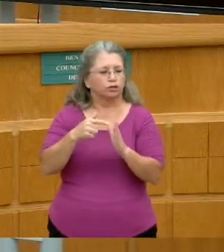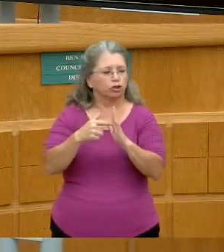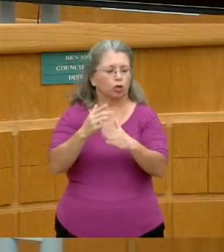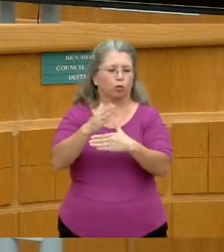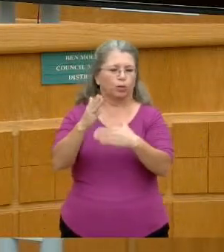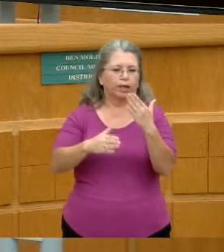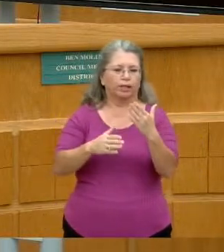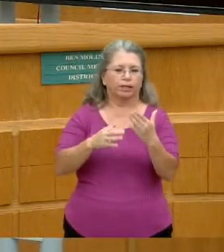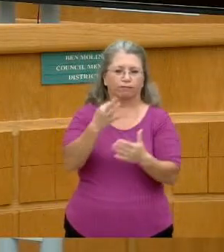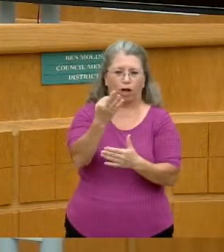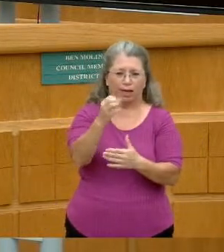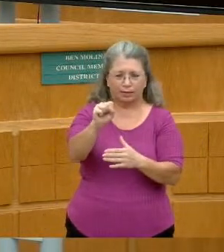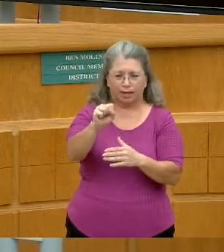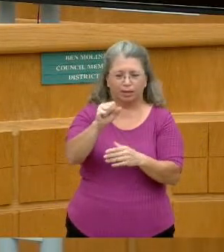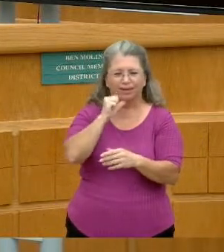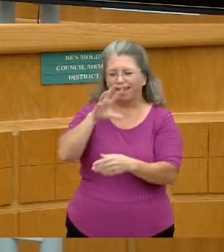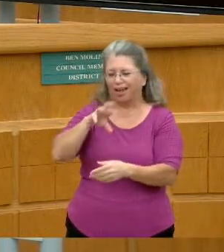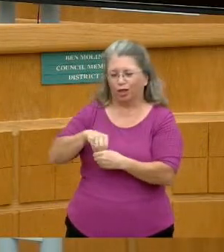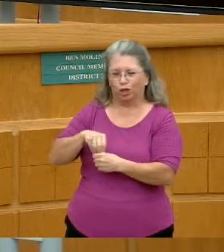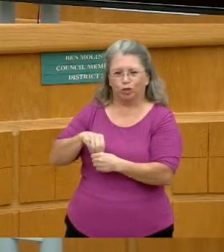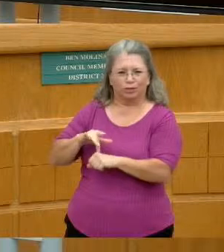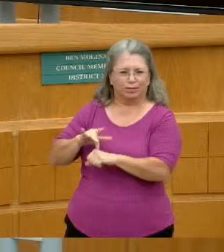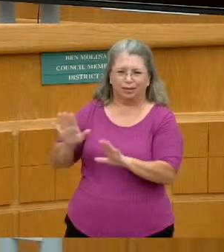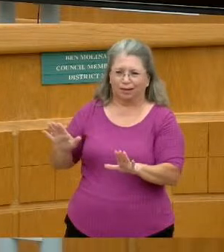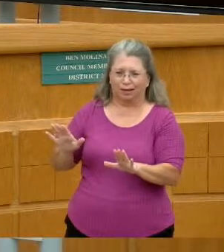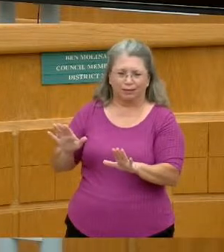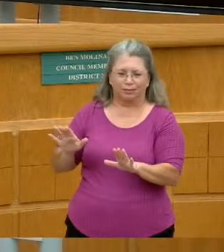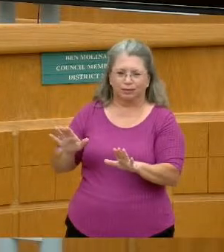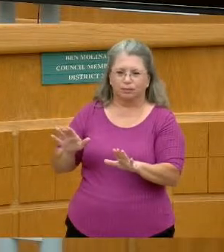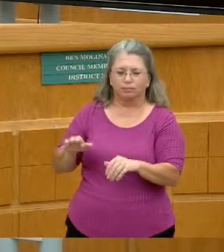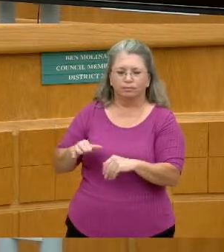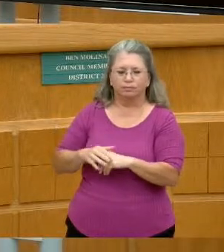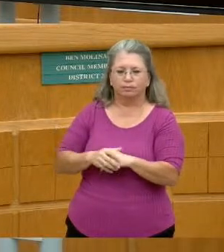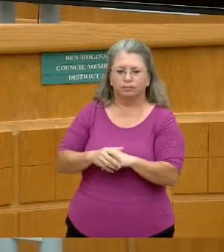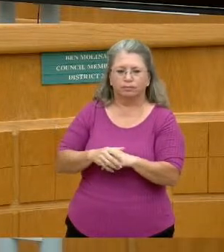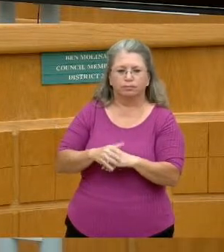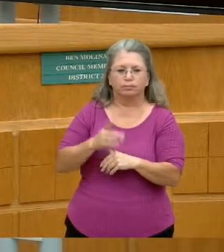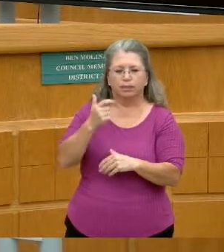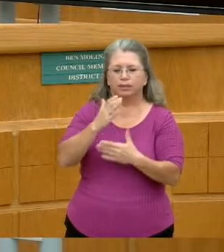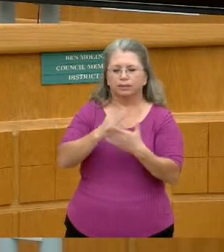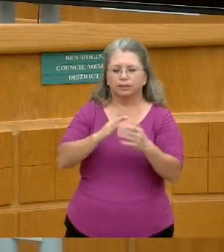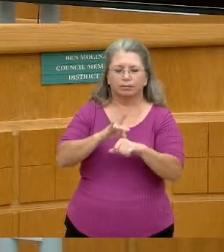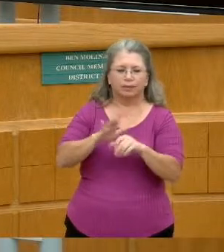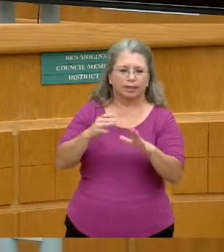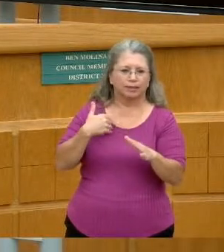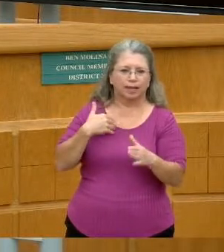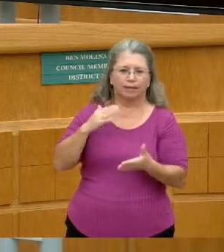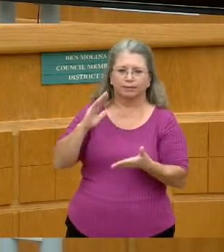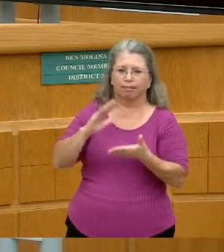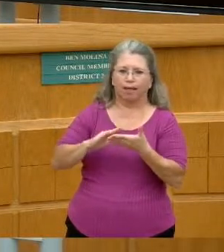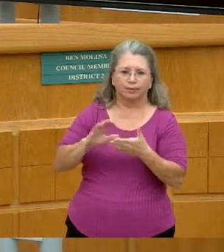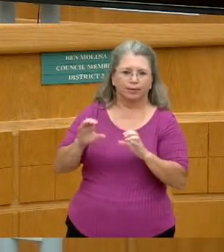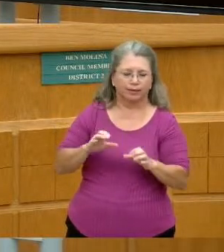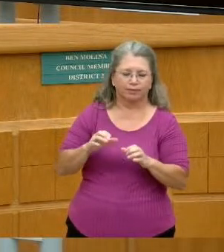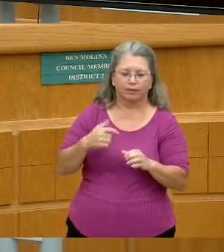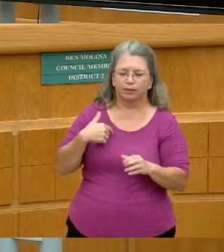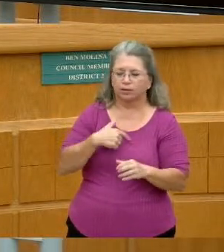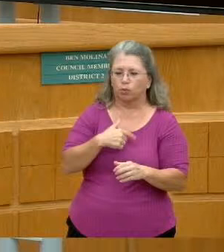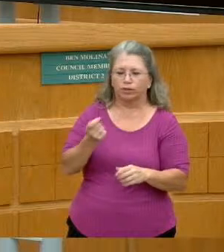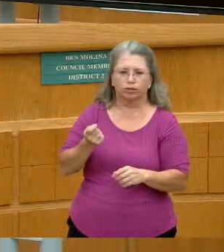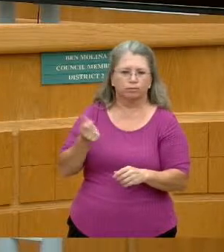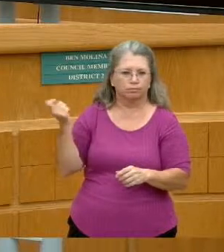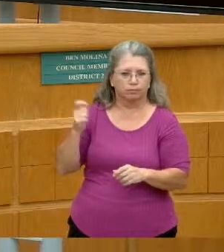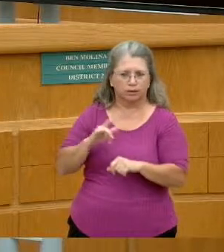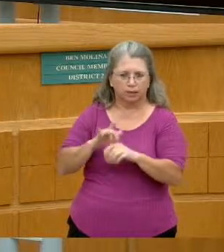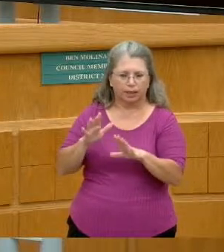some Sundays, it's like a Saturday. Some Sundays, it's even less activity than a Monday through Thursday. So we just removed Sundays.